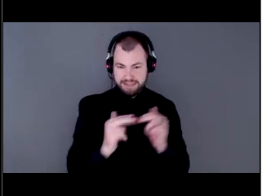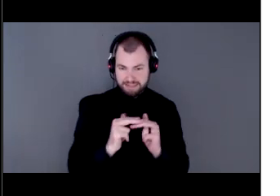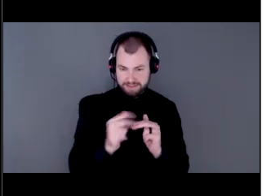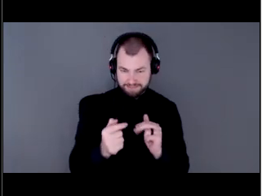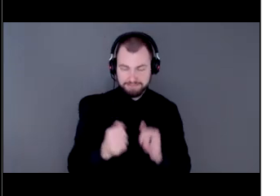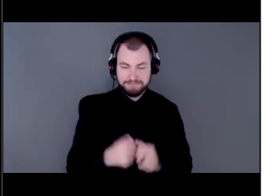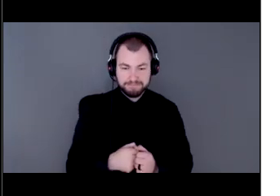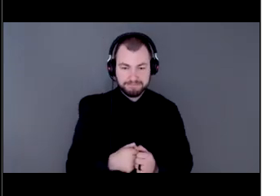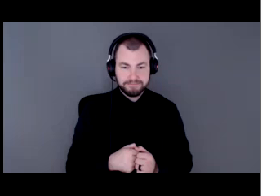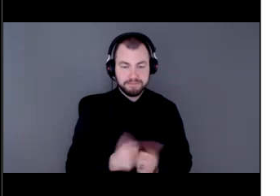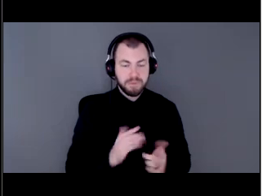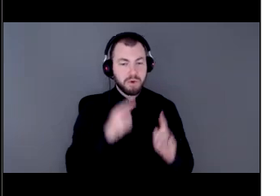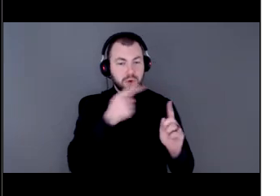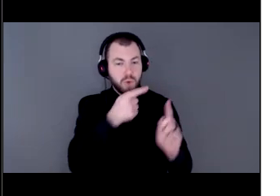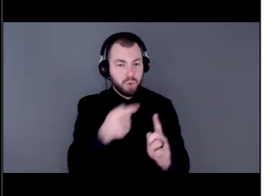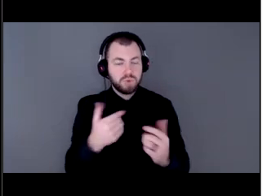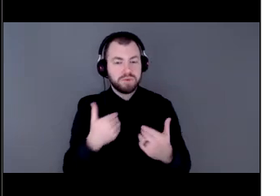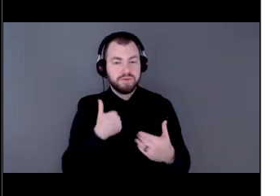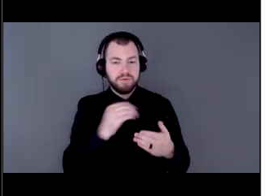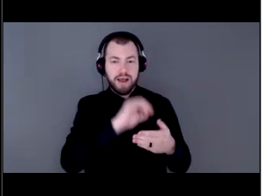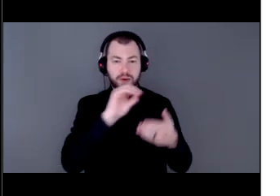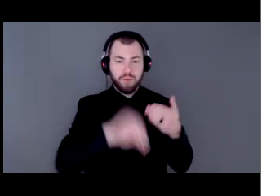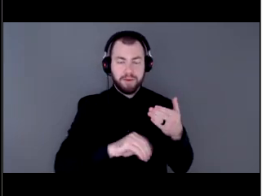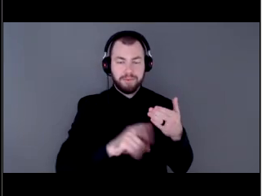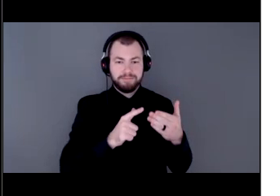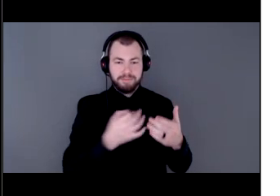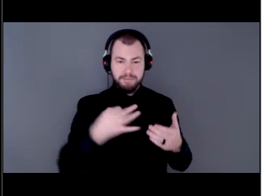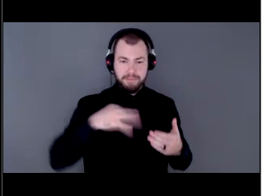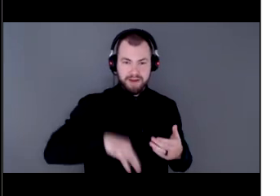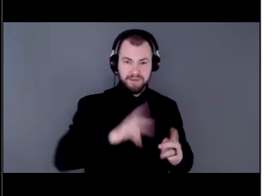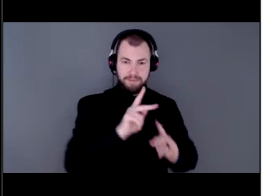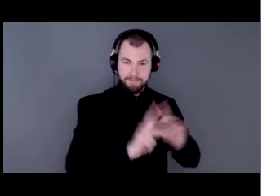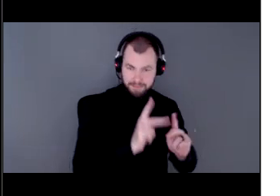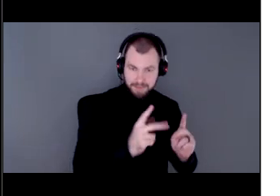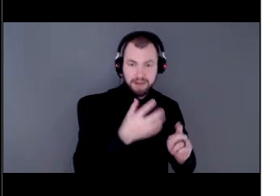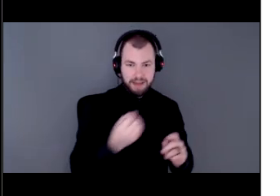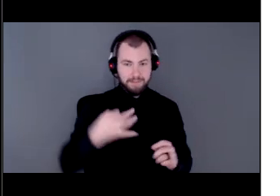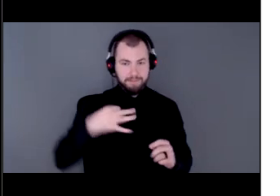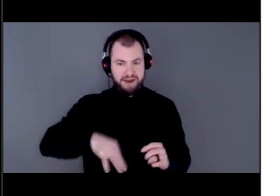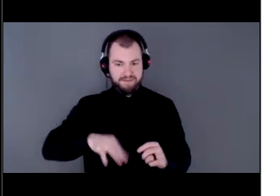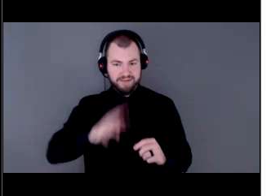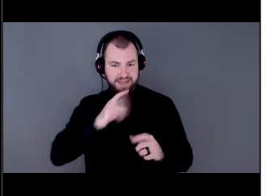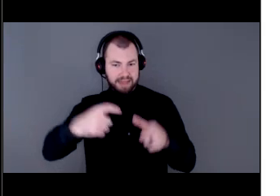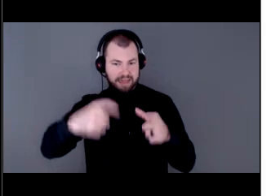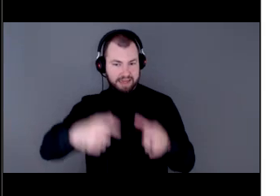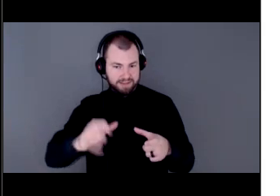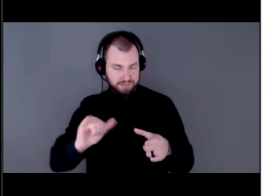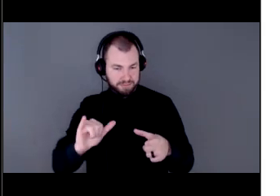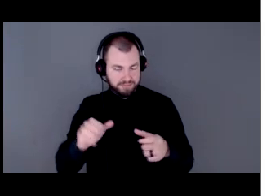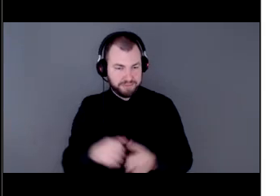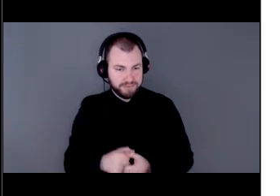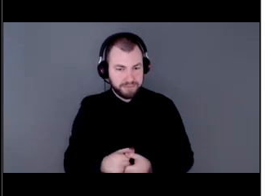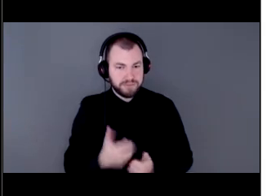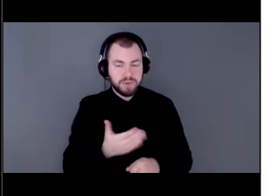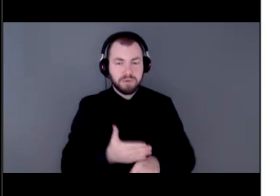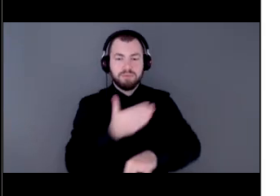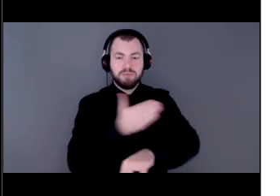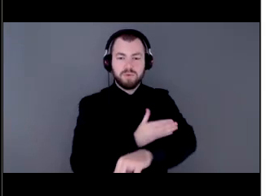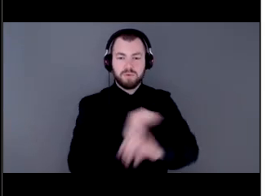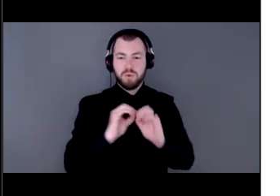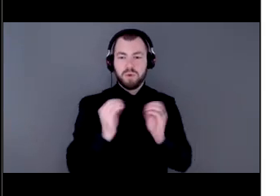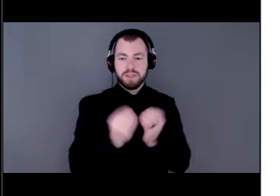outcomes that benefit both individuals and the lake. And we want to have improved ability of organizations to understand what products are